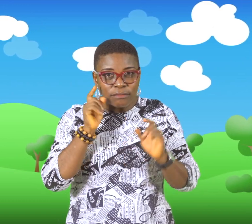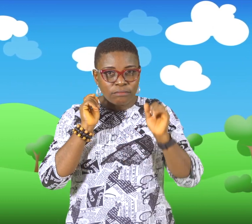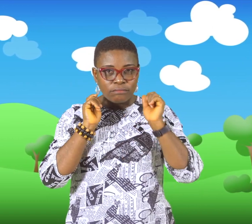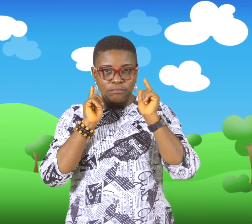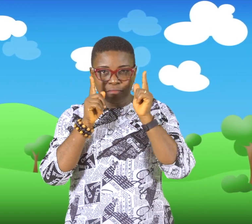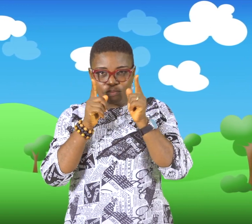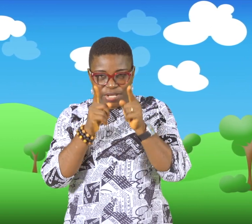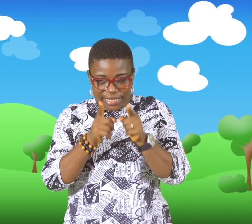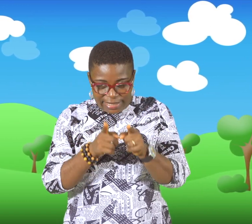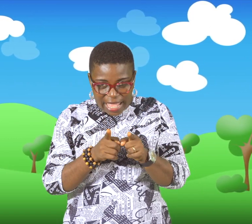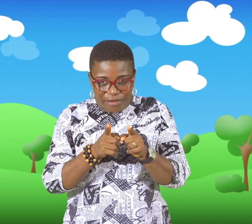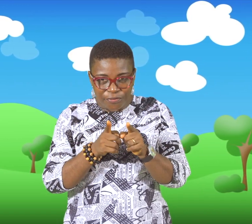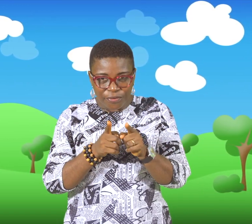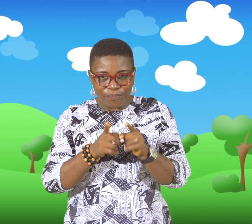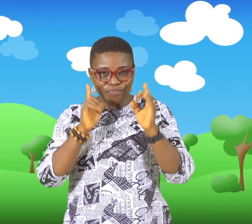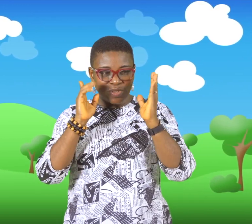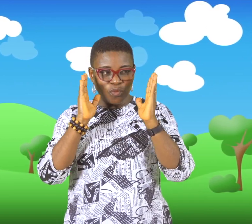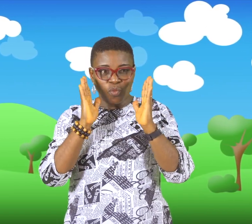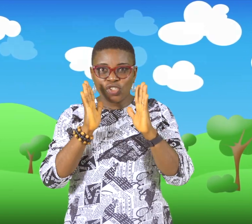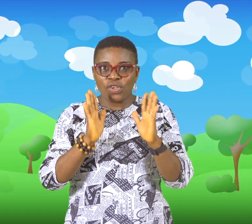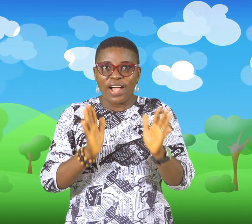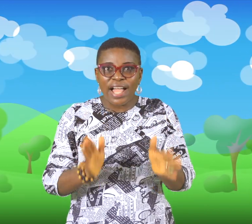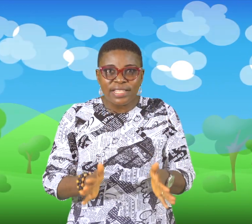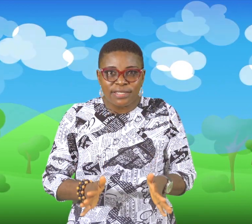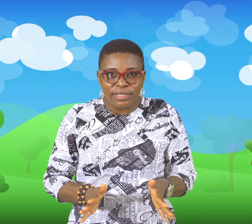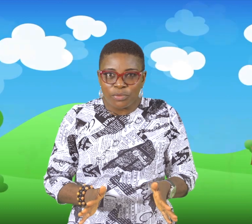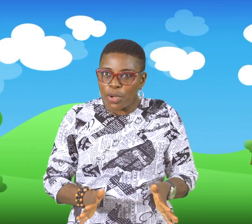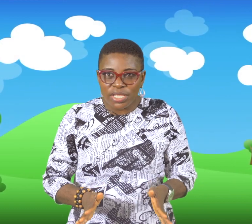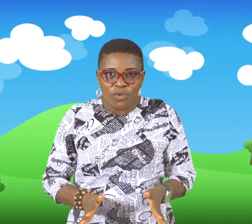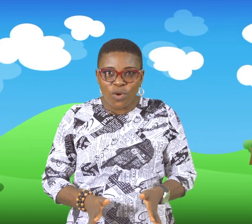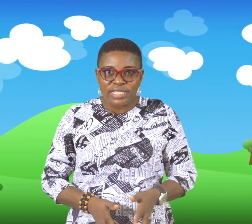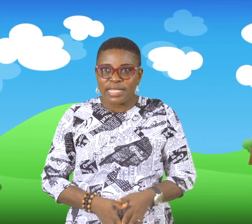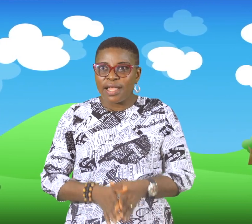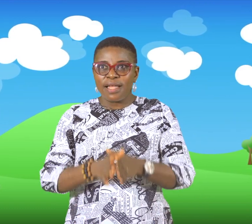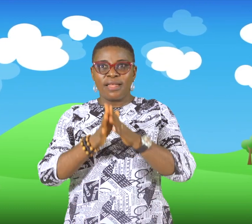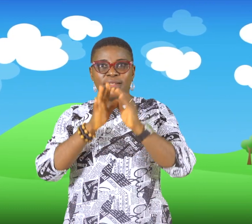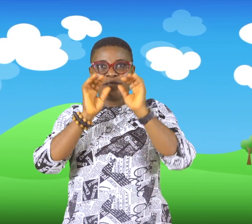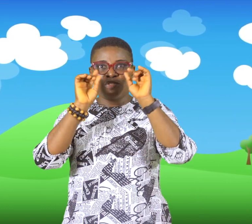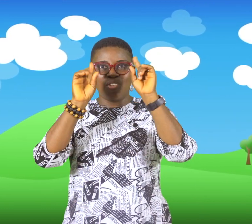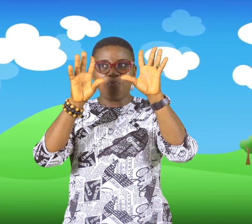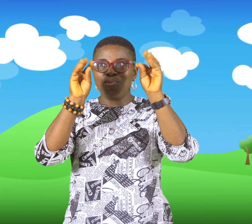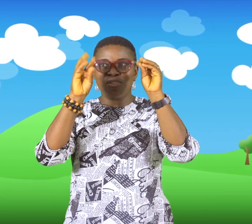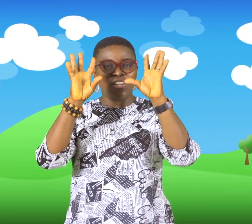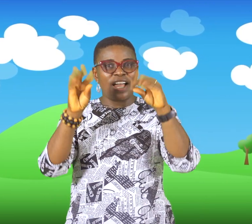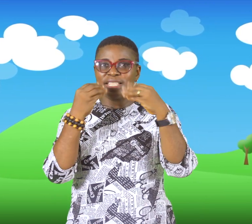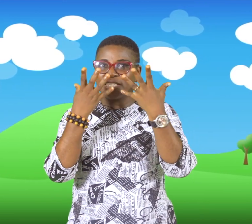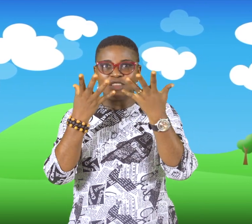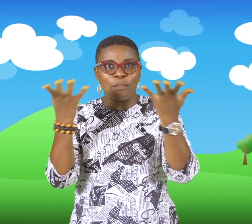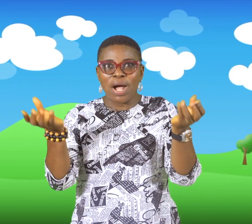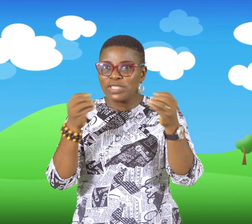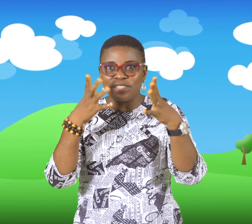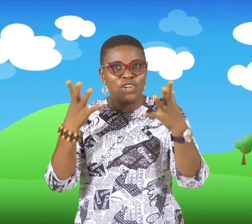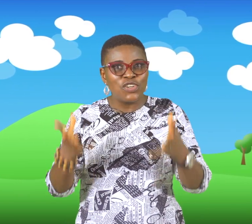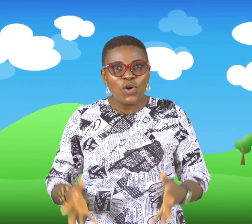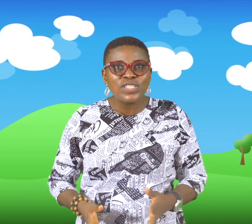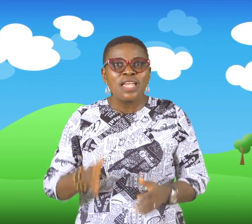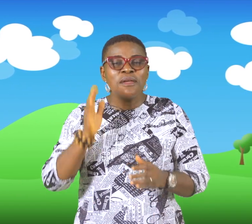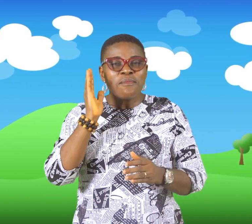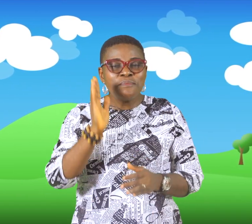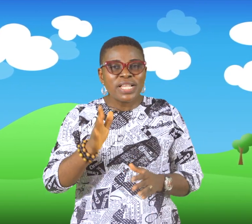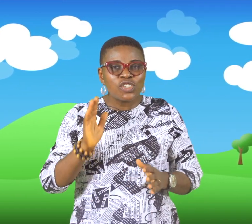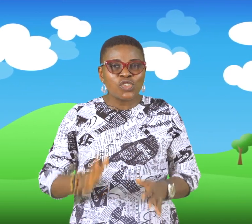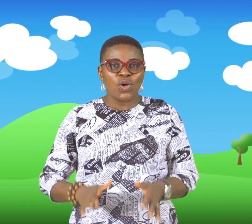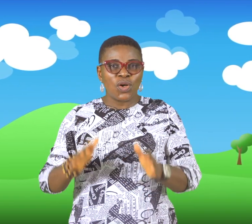there, be safe. Wash your hands on the running water. Do not put your hands in your mouth, in your